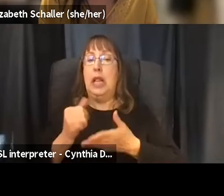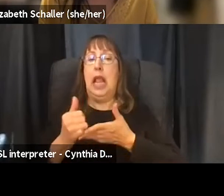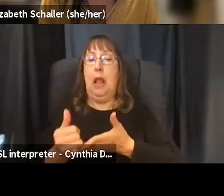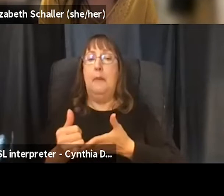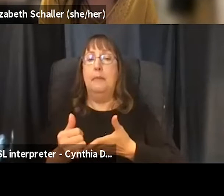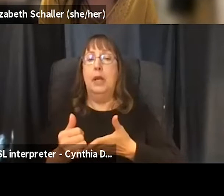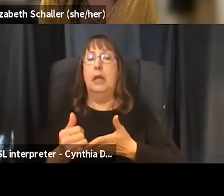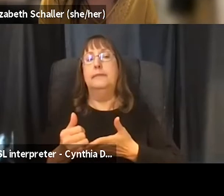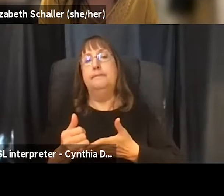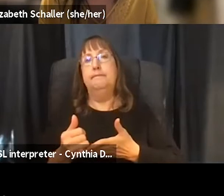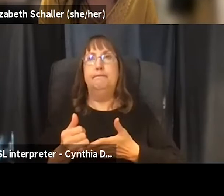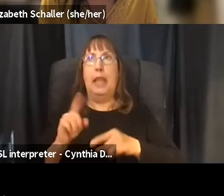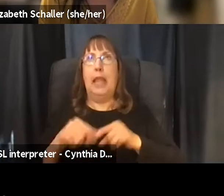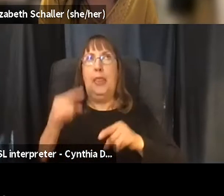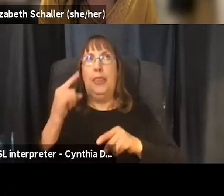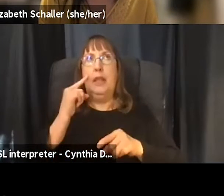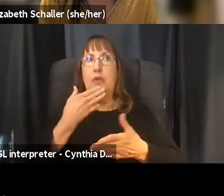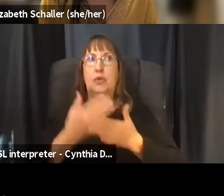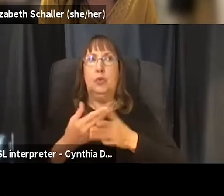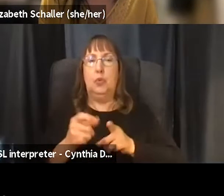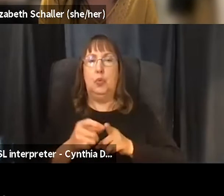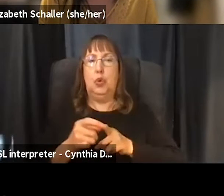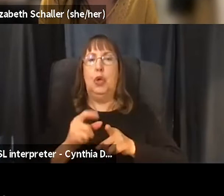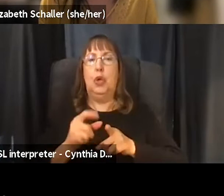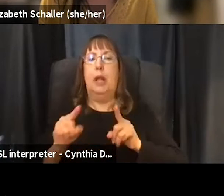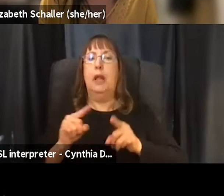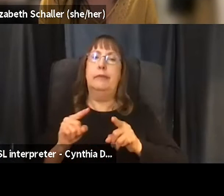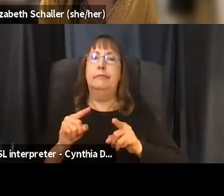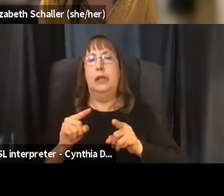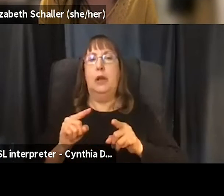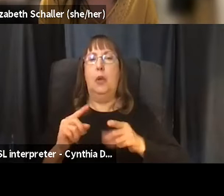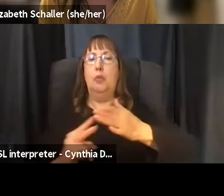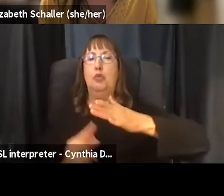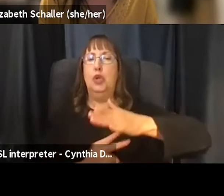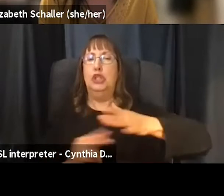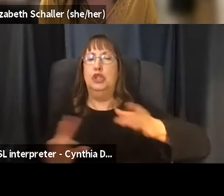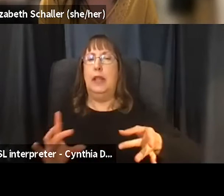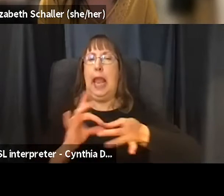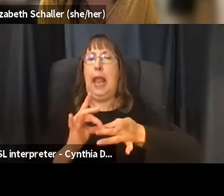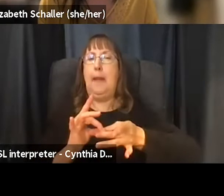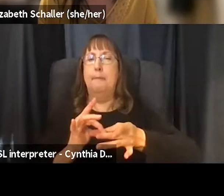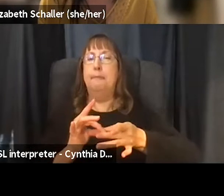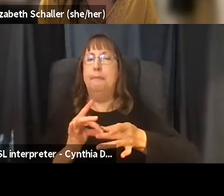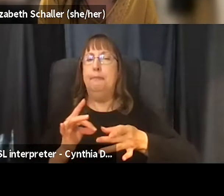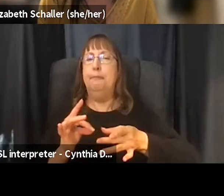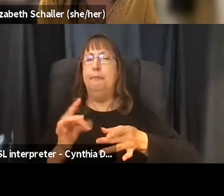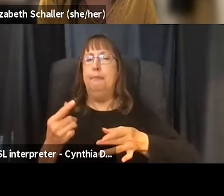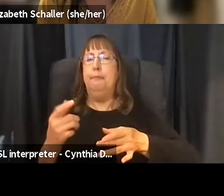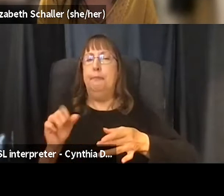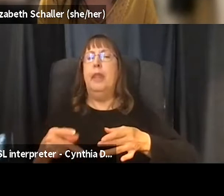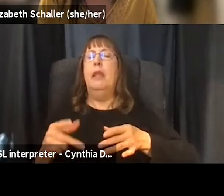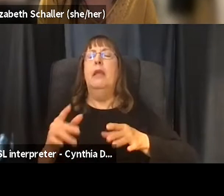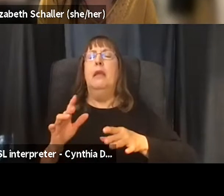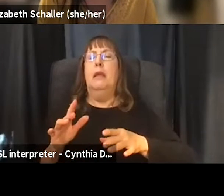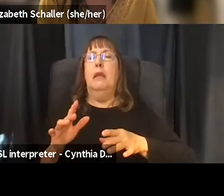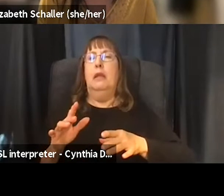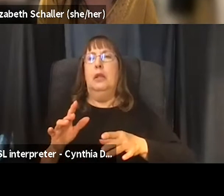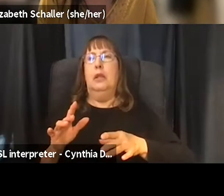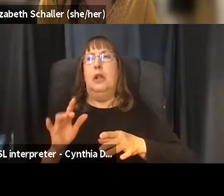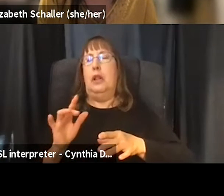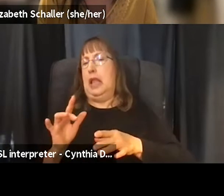a better term, but like bridge the gap, so to speak, between an organization that was trying